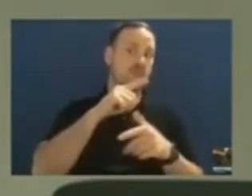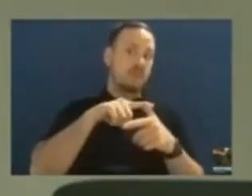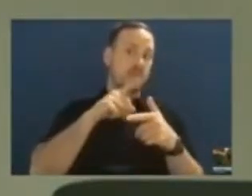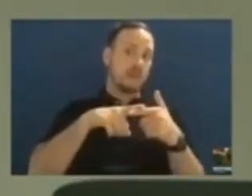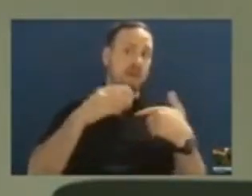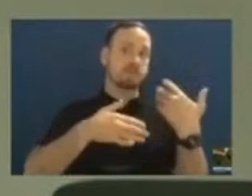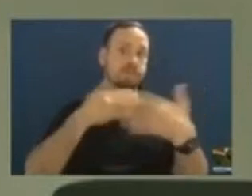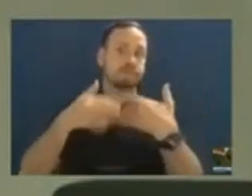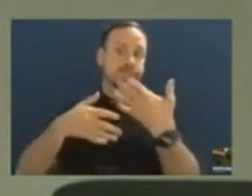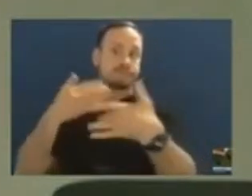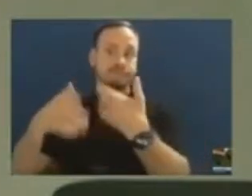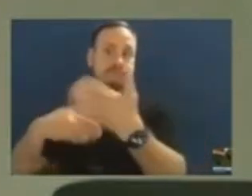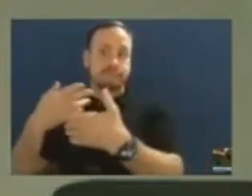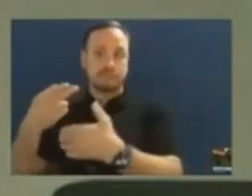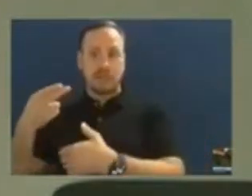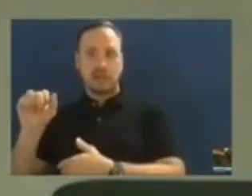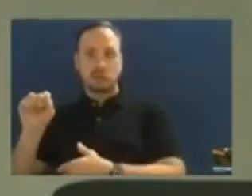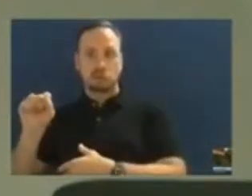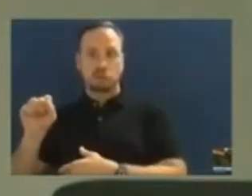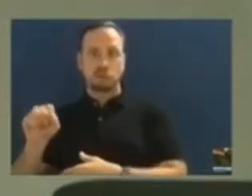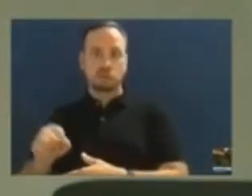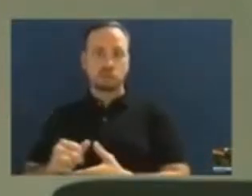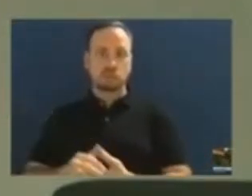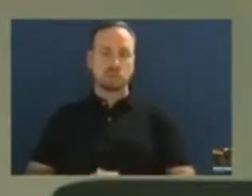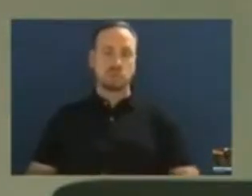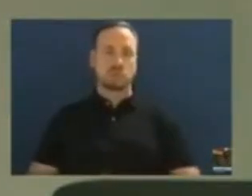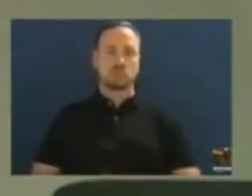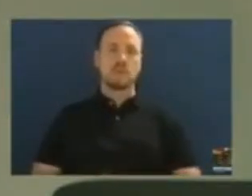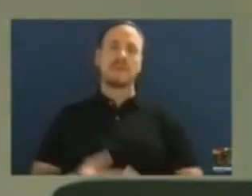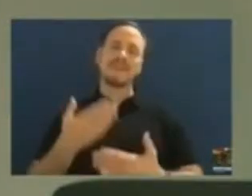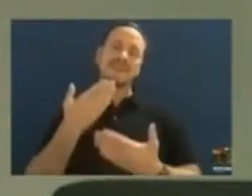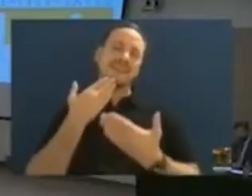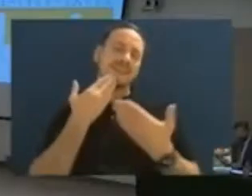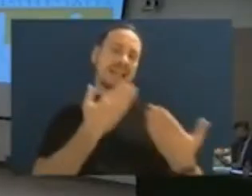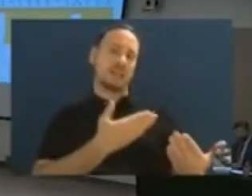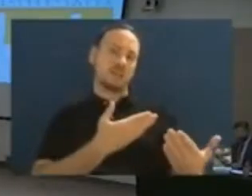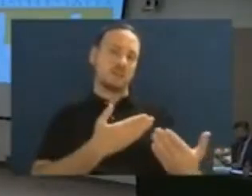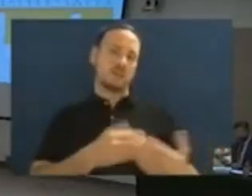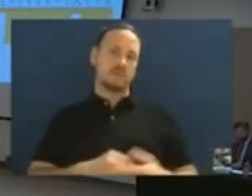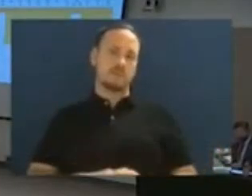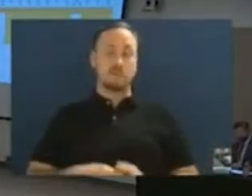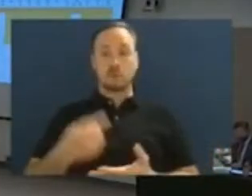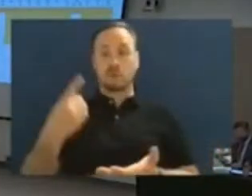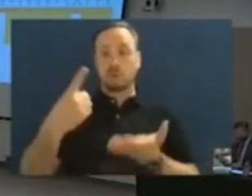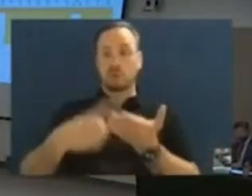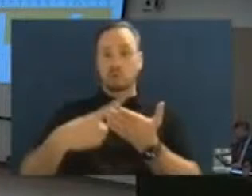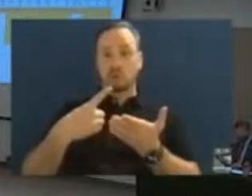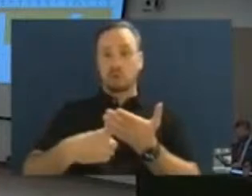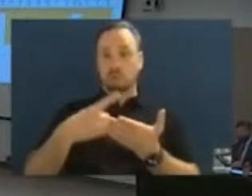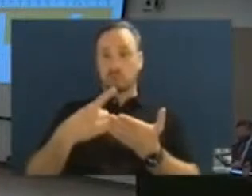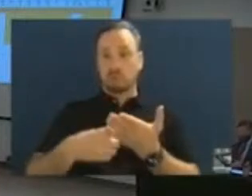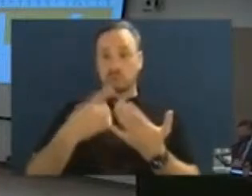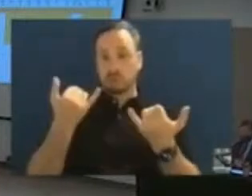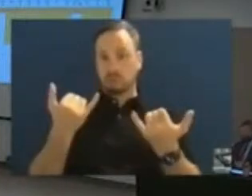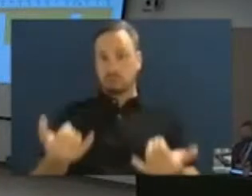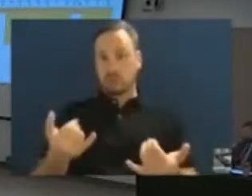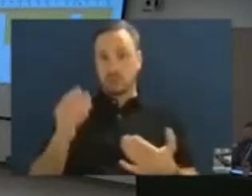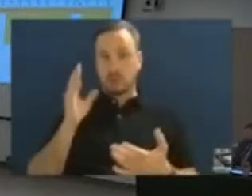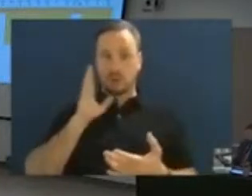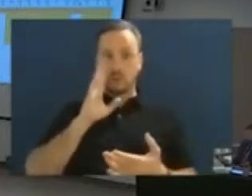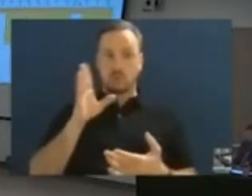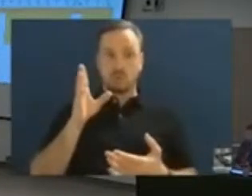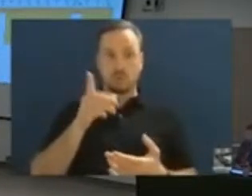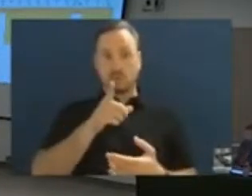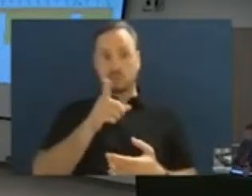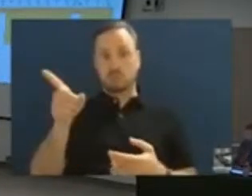schoolers. All right, thank you. So for discussion, I'm now going to turn to Ms. Sawyer